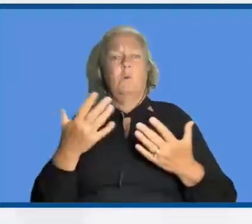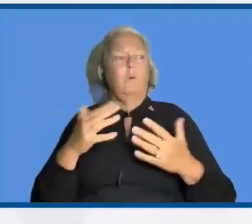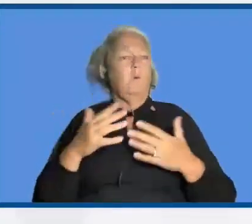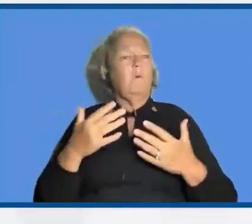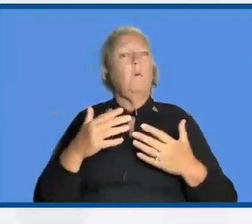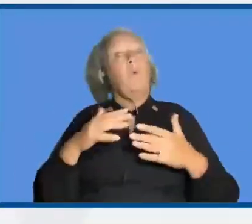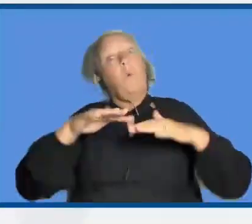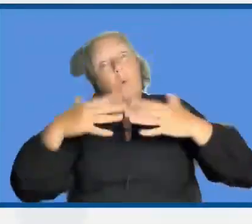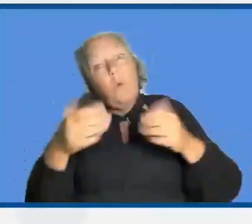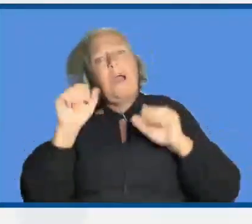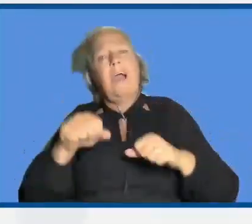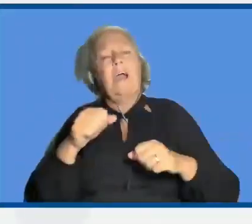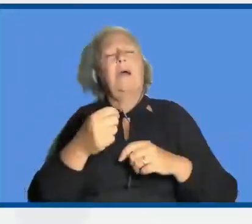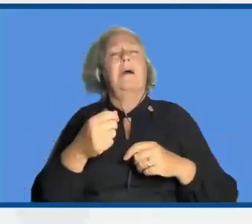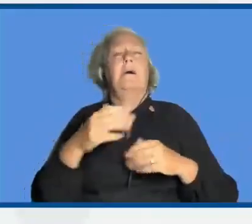This phrase,